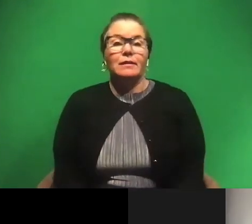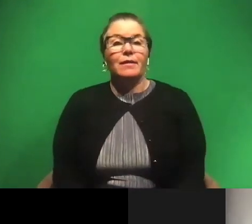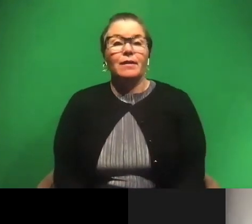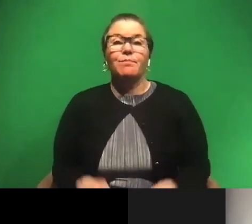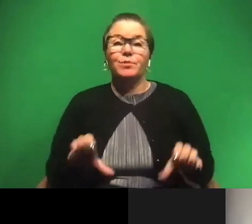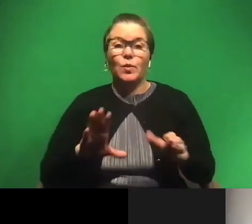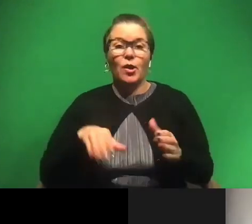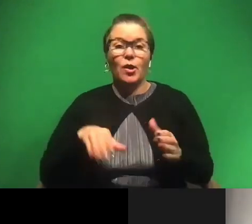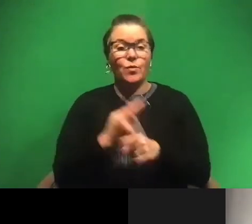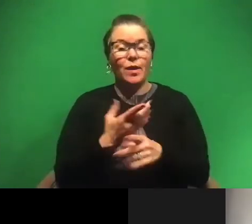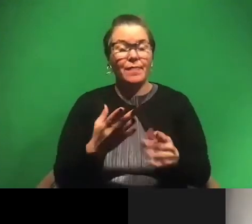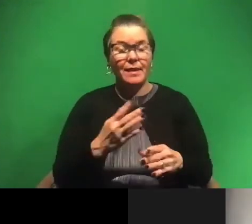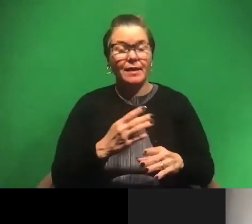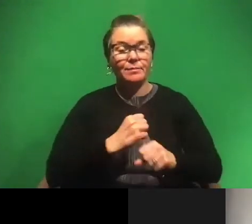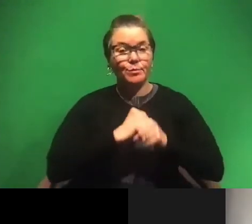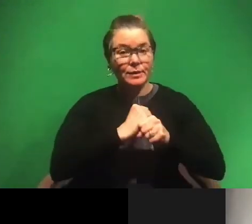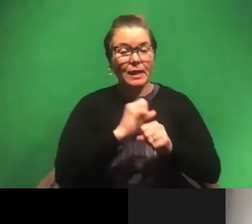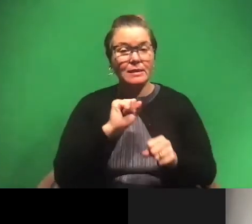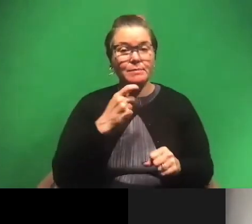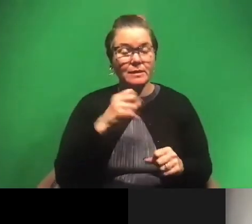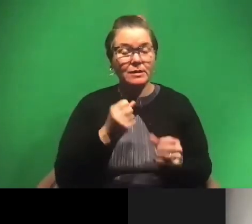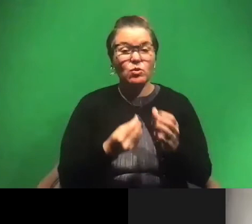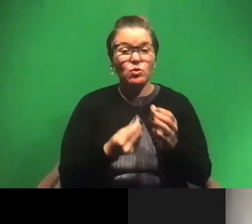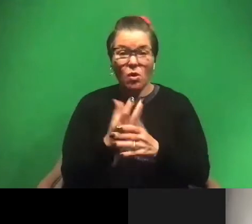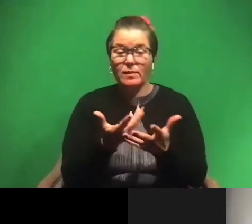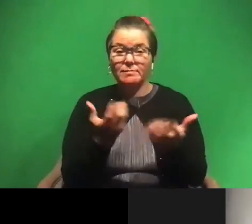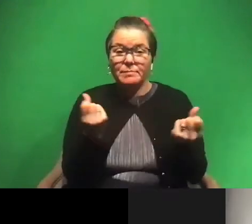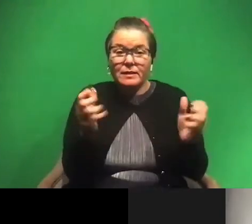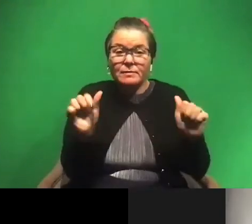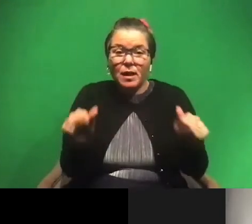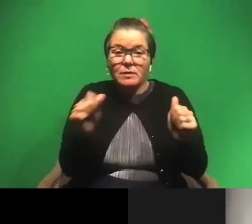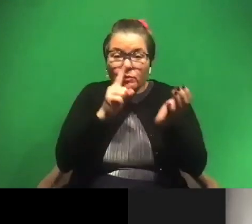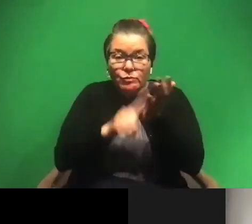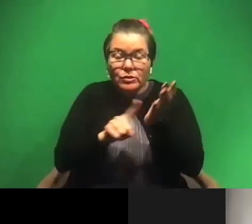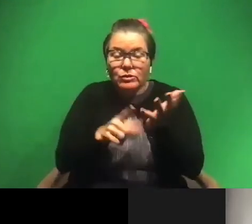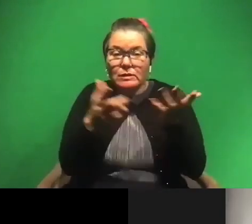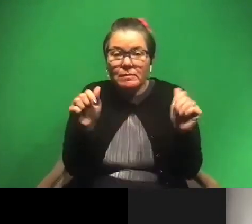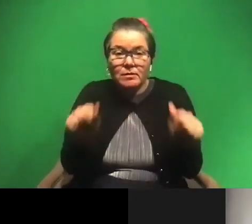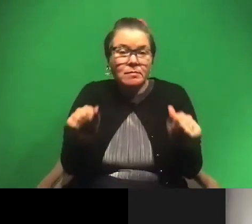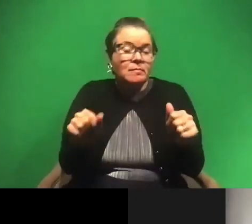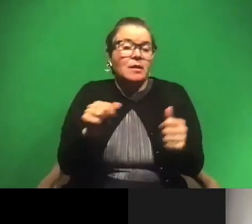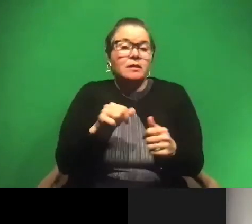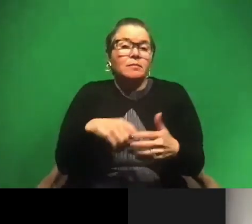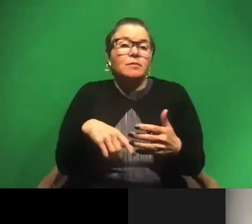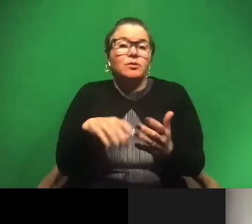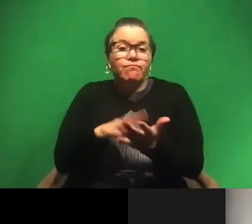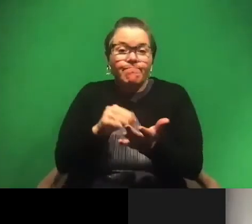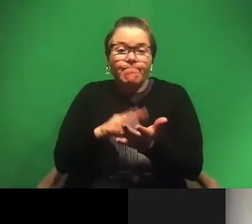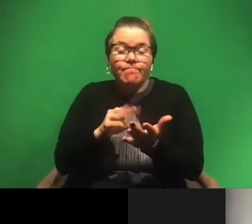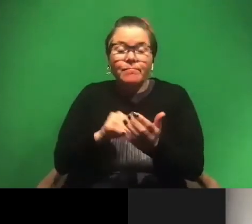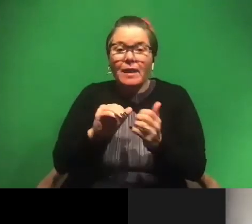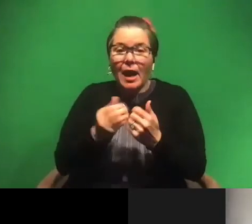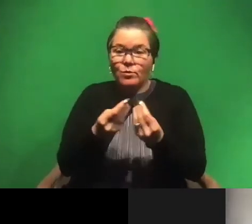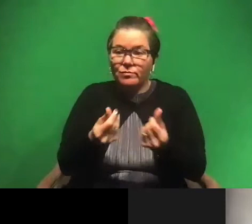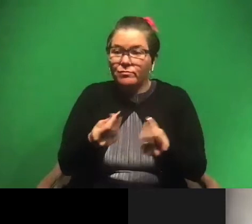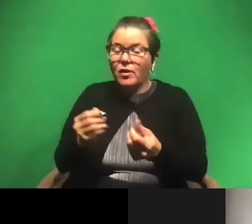is protecting the species, growing as many as they can, doing as much research as we can about them to learn how to solve the threats that are